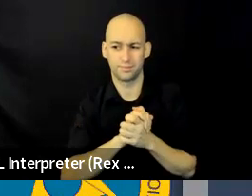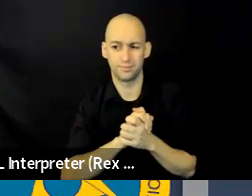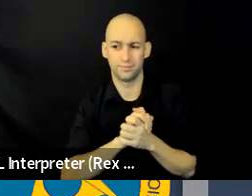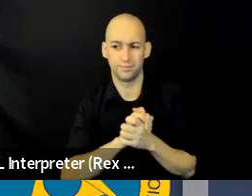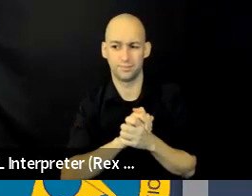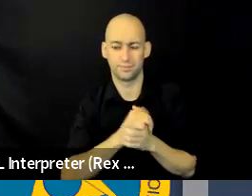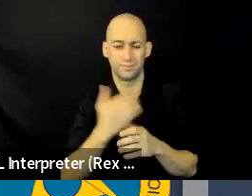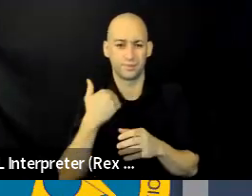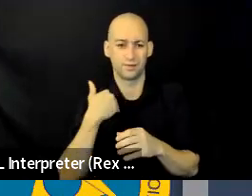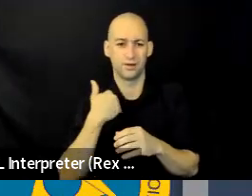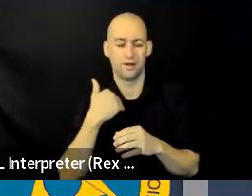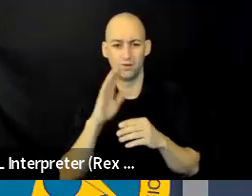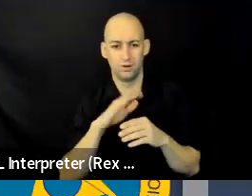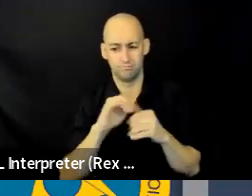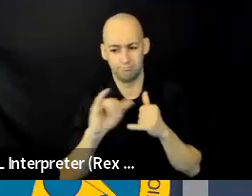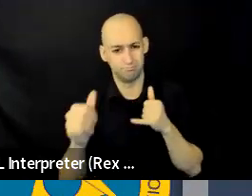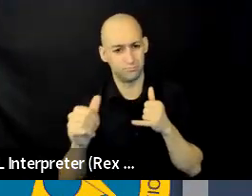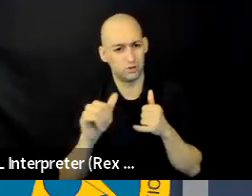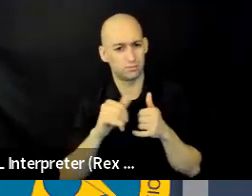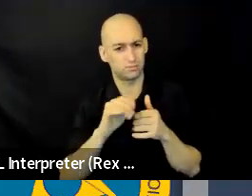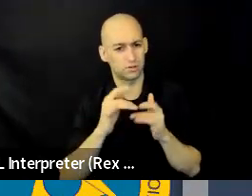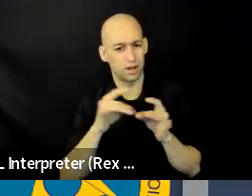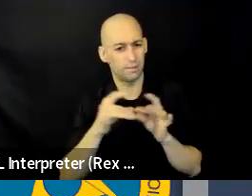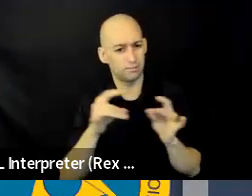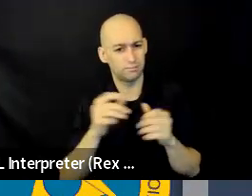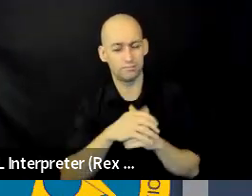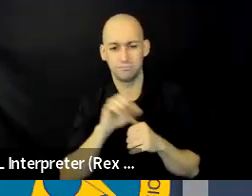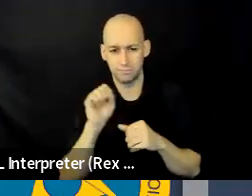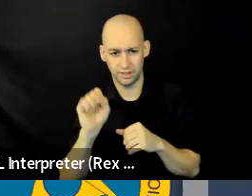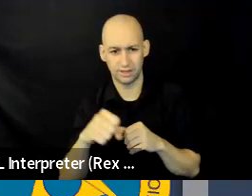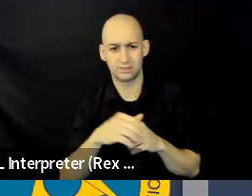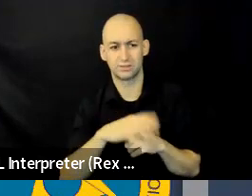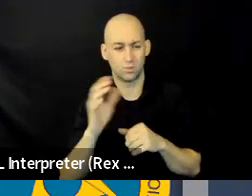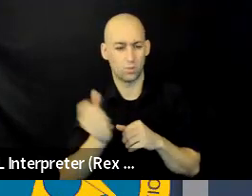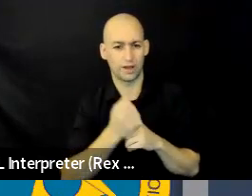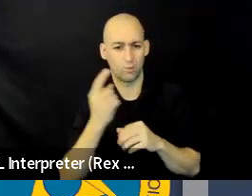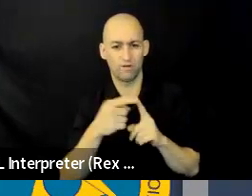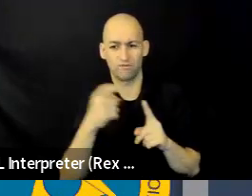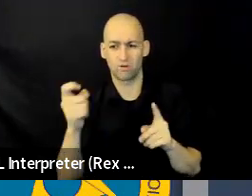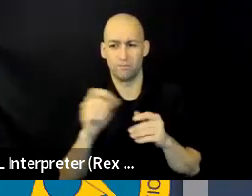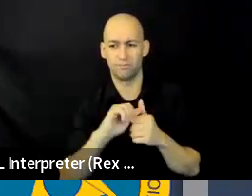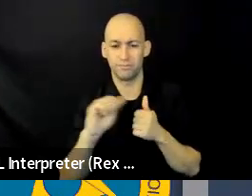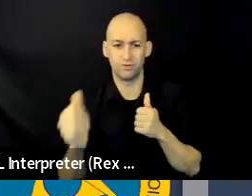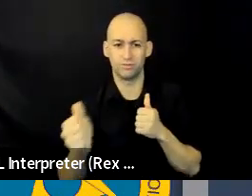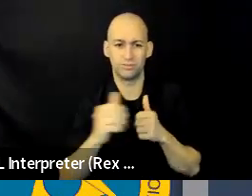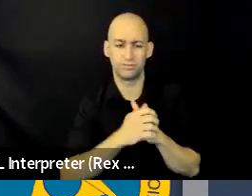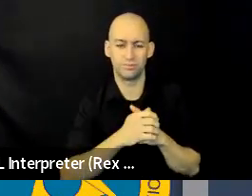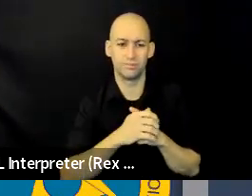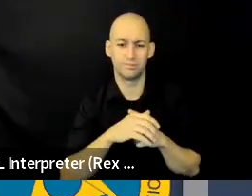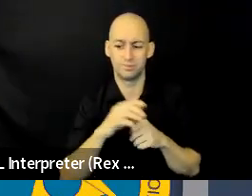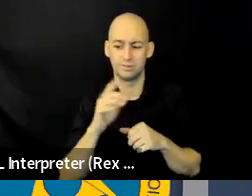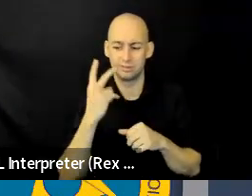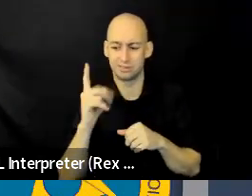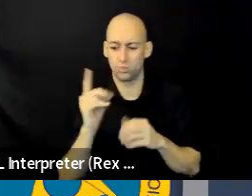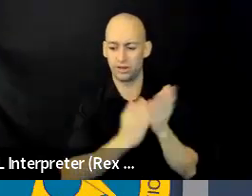Do we have an online comment? Yes, we have received requests from some of our virtual attendees as well. I see one hand raised